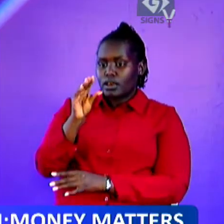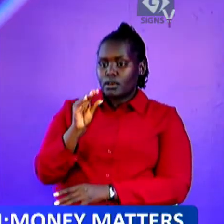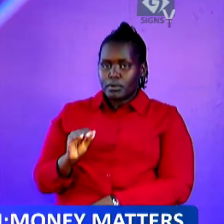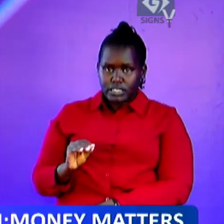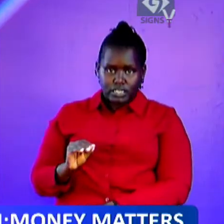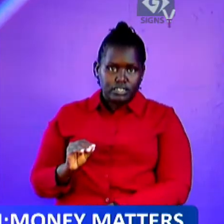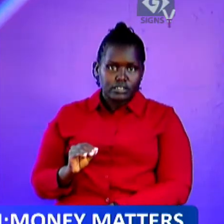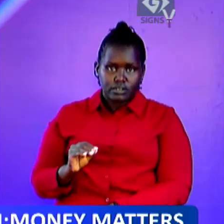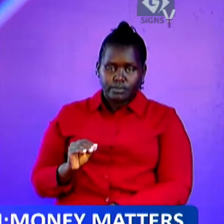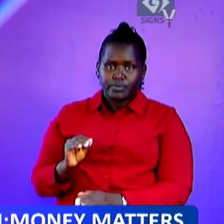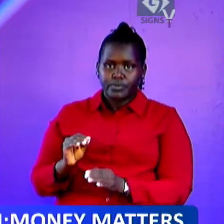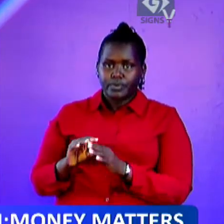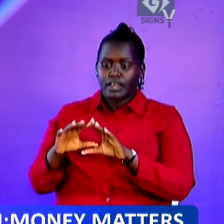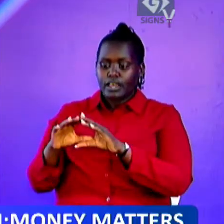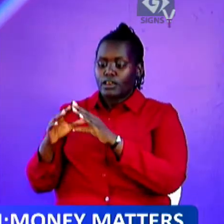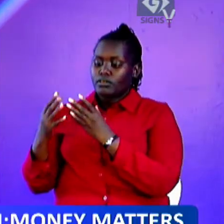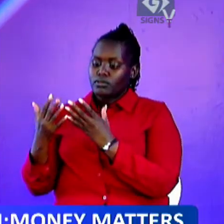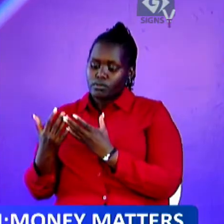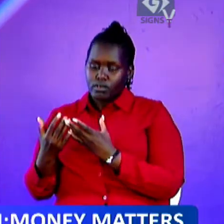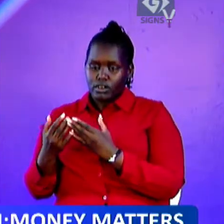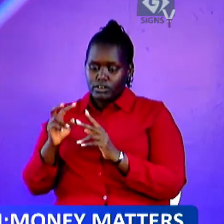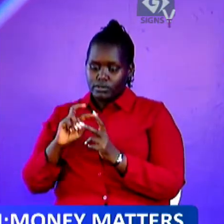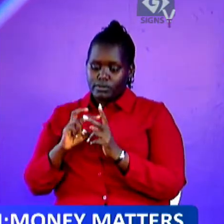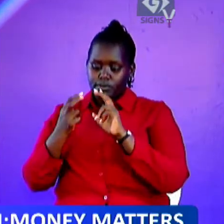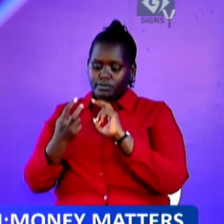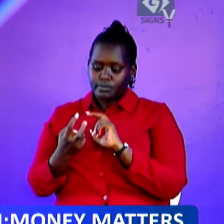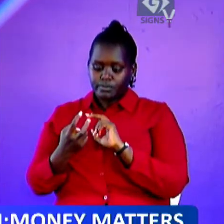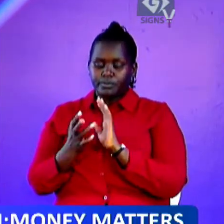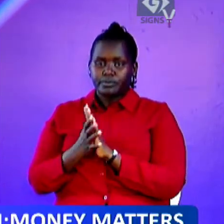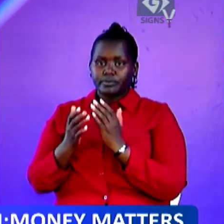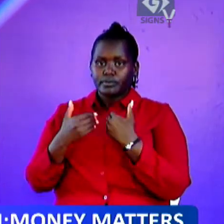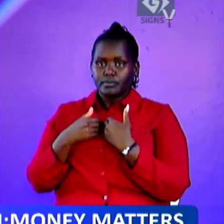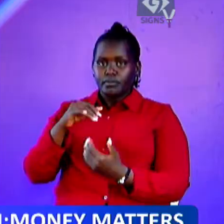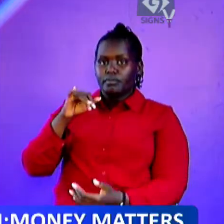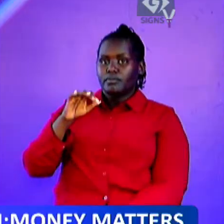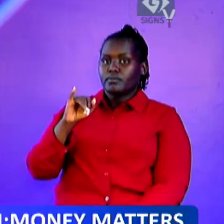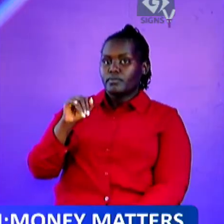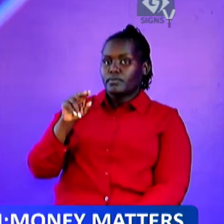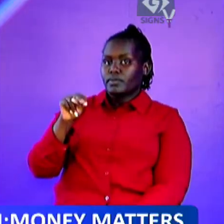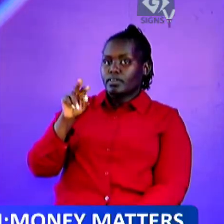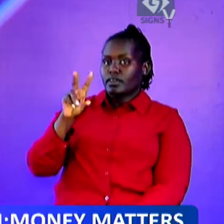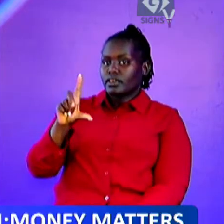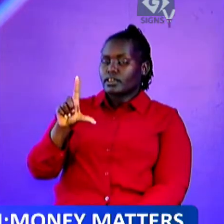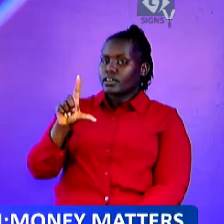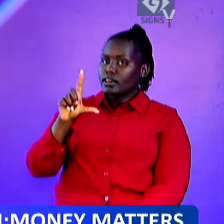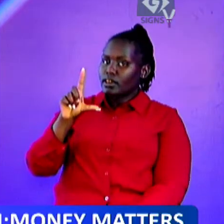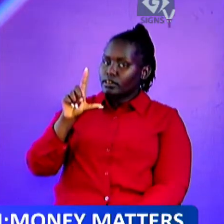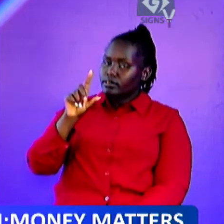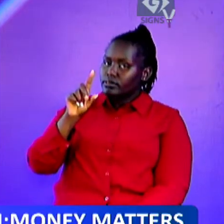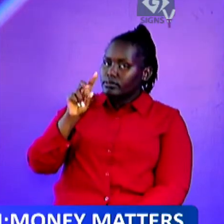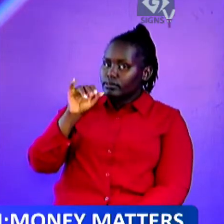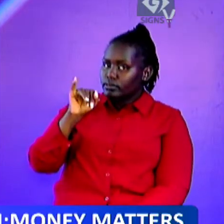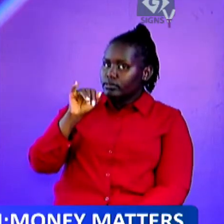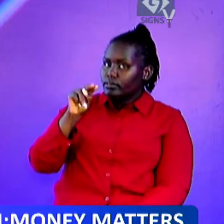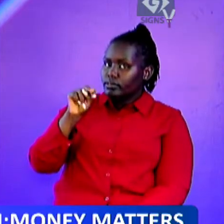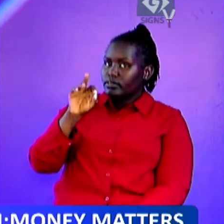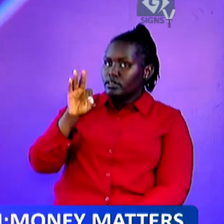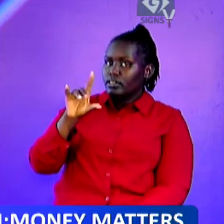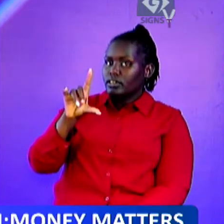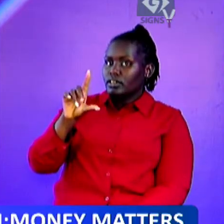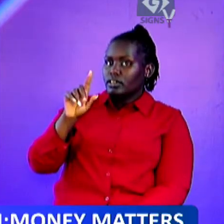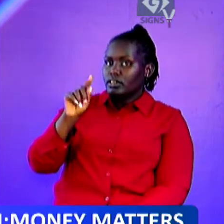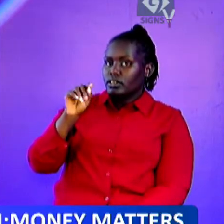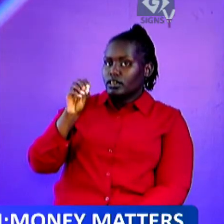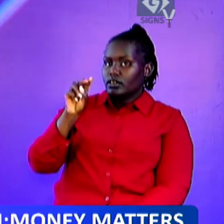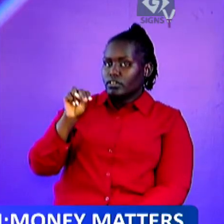at a worldwide perspective. So you have inflation plus 3%. So that is what you decide that when you're going to, let's say, lend